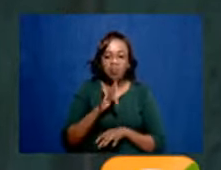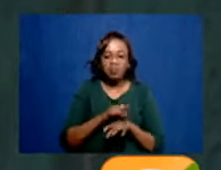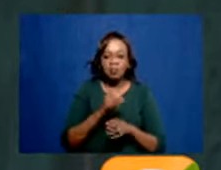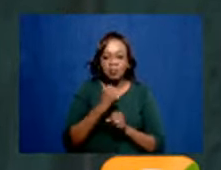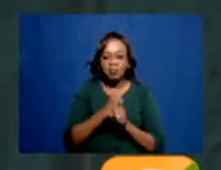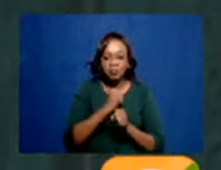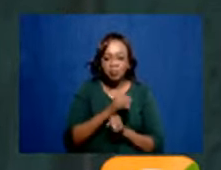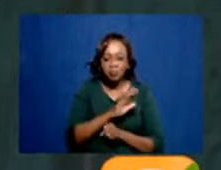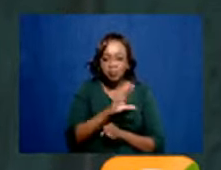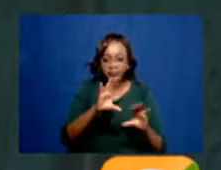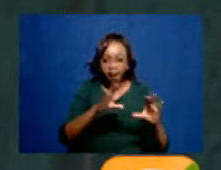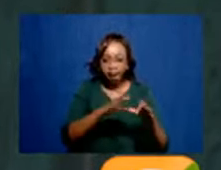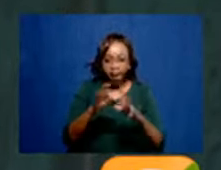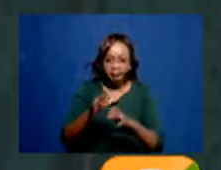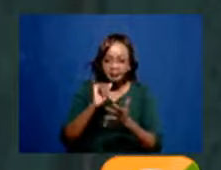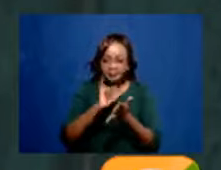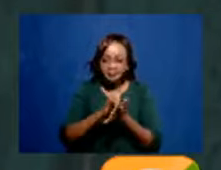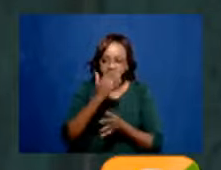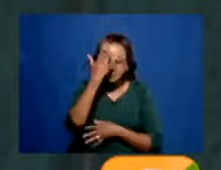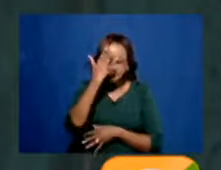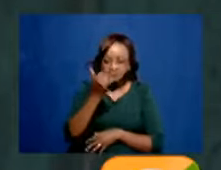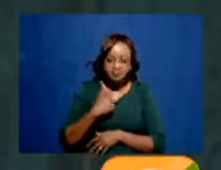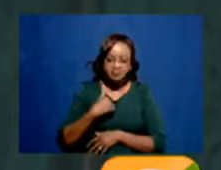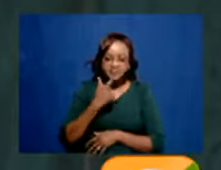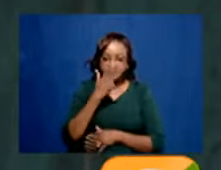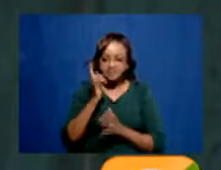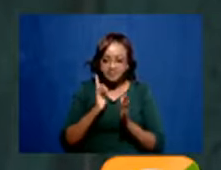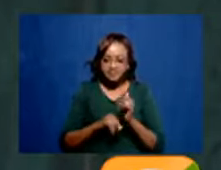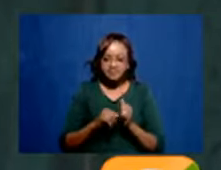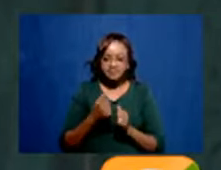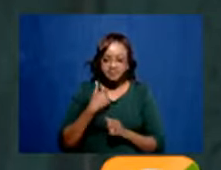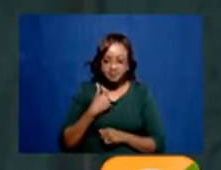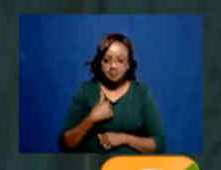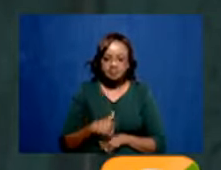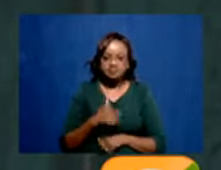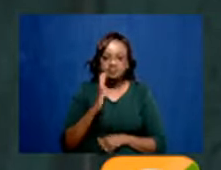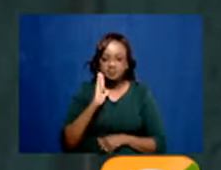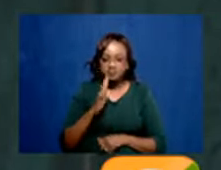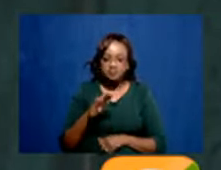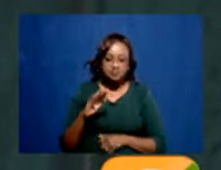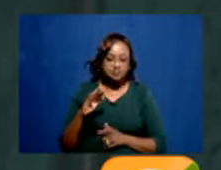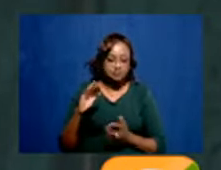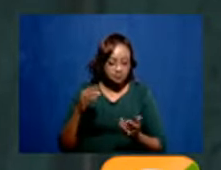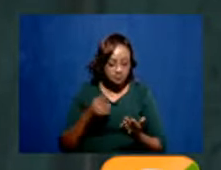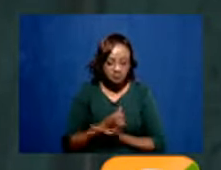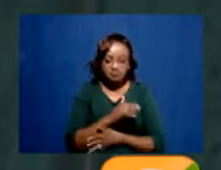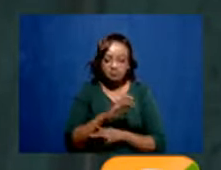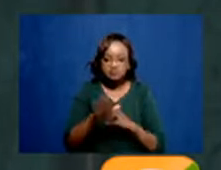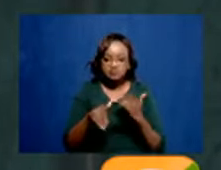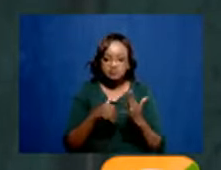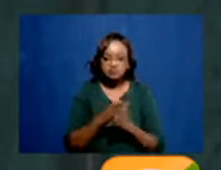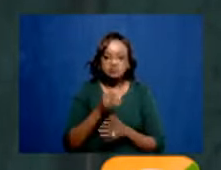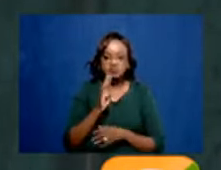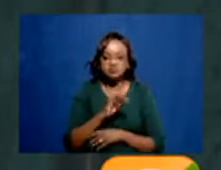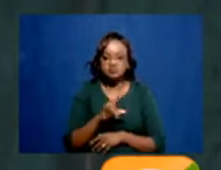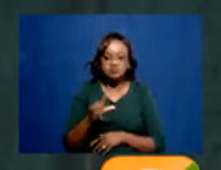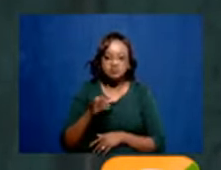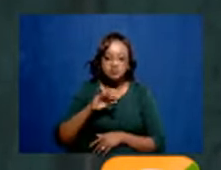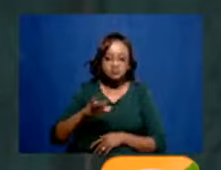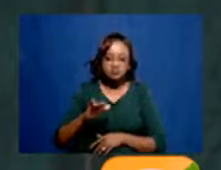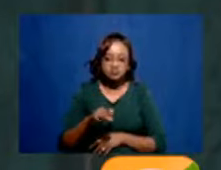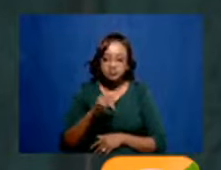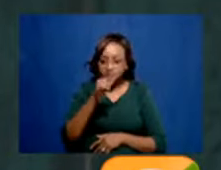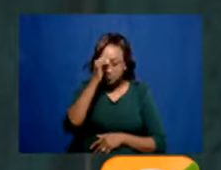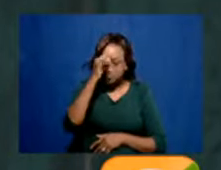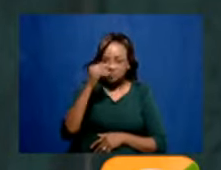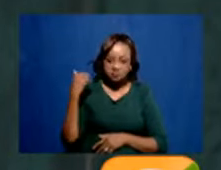niliwaambia I will write off madeni ya hizi kampuni. Serikali tatu imejaribu